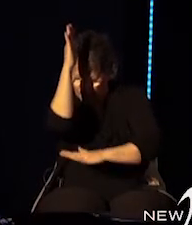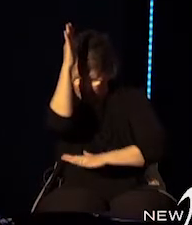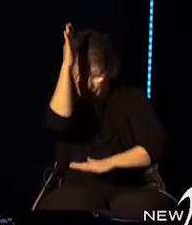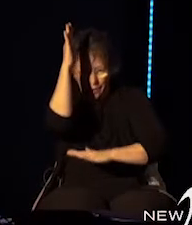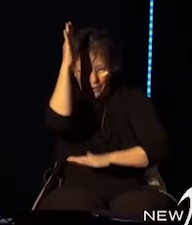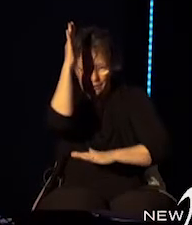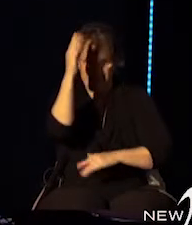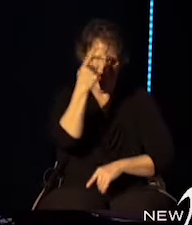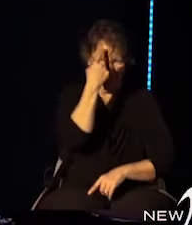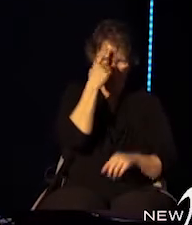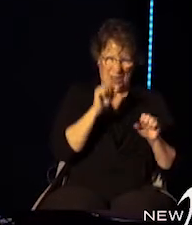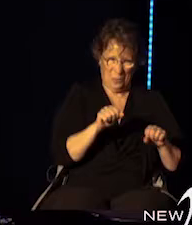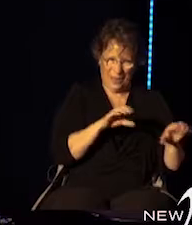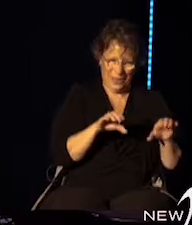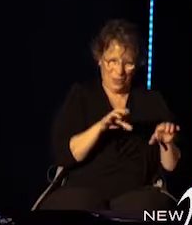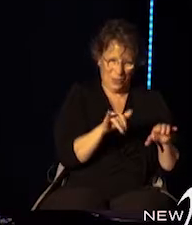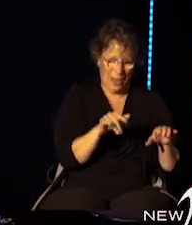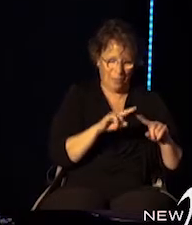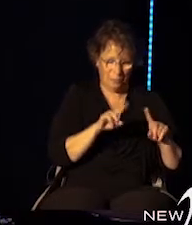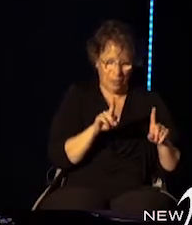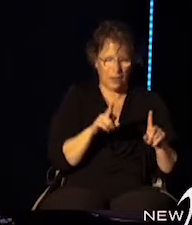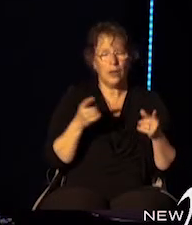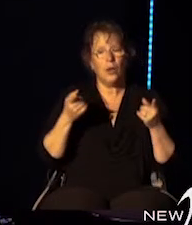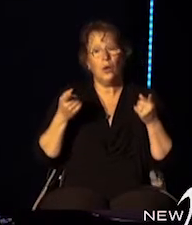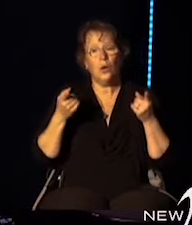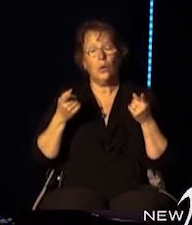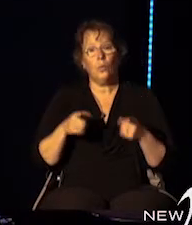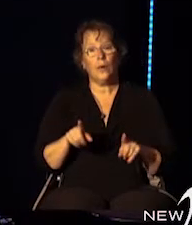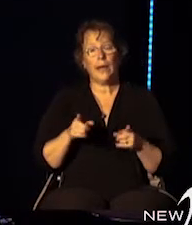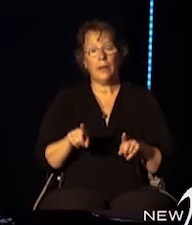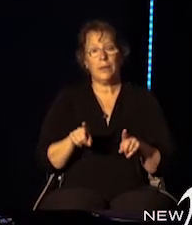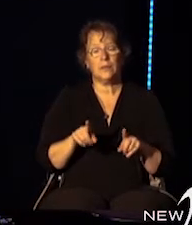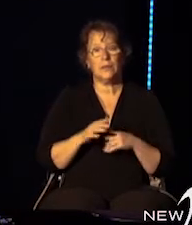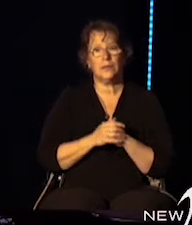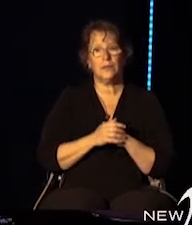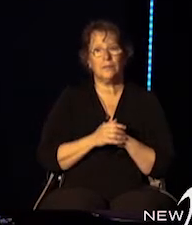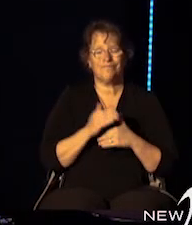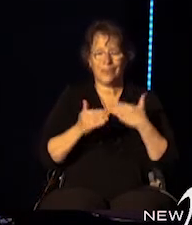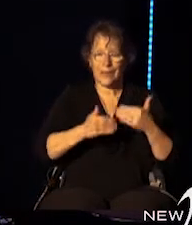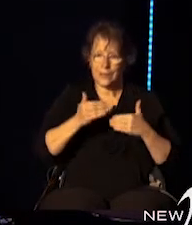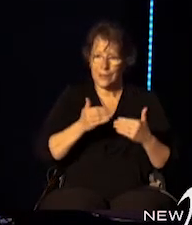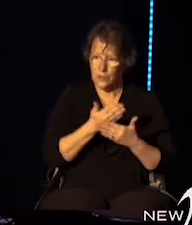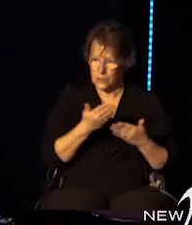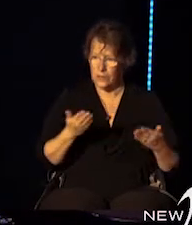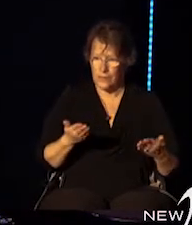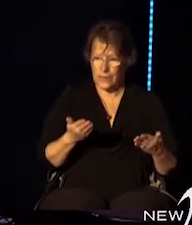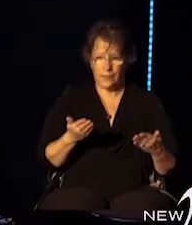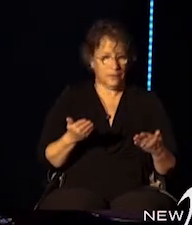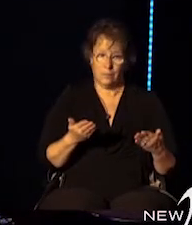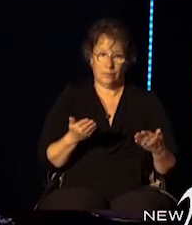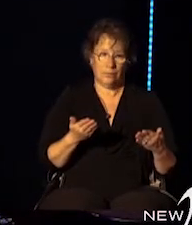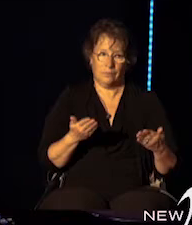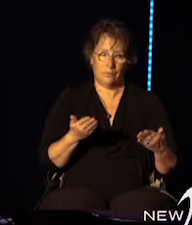I'll save you all the gory details, but what happened is that a series of things didn't go our